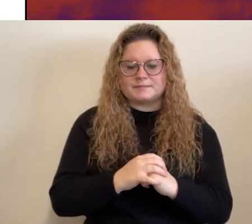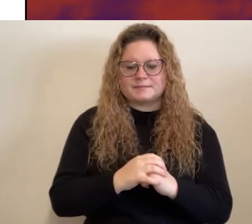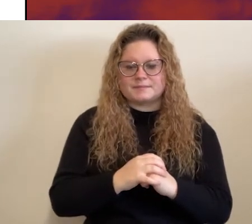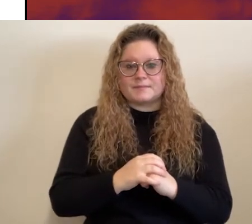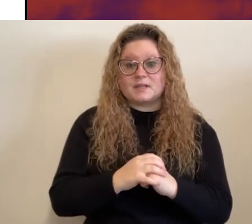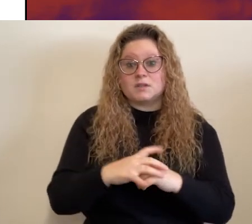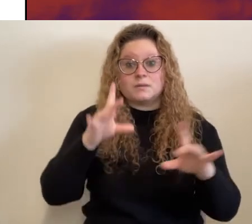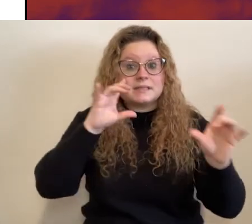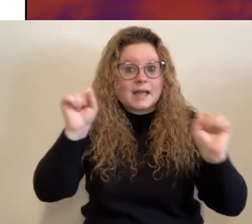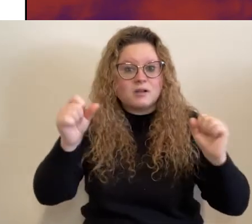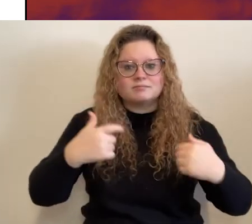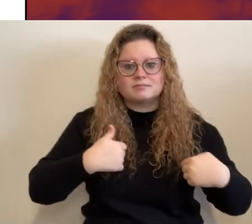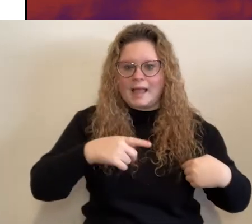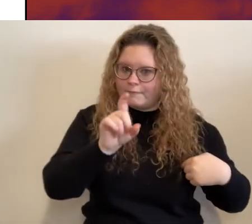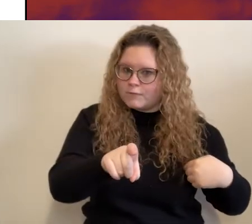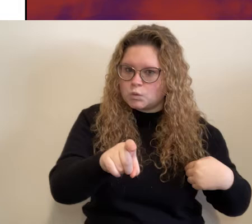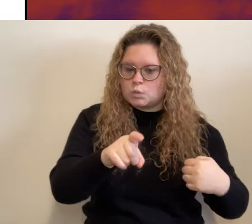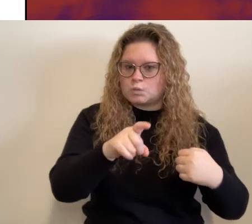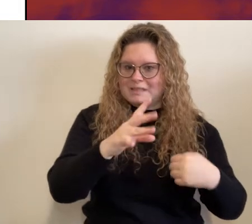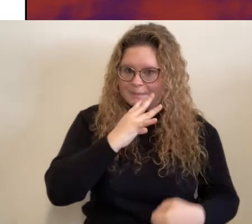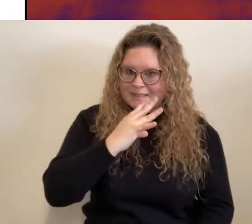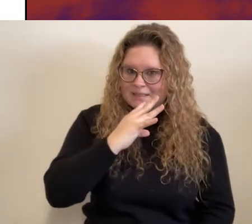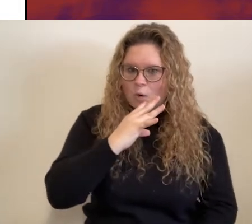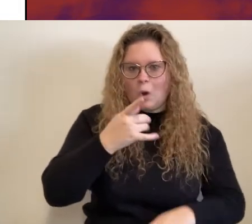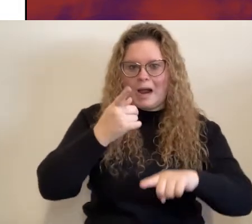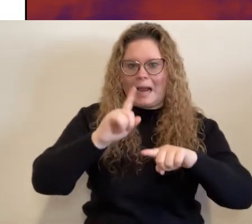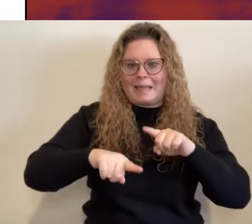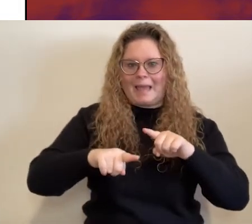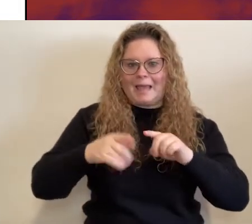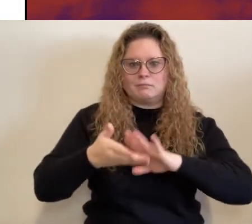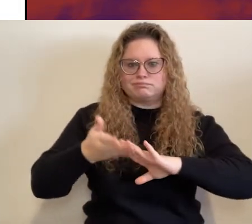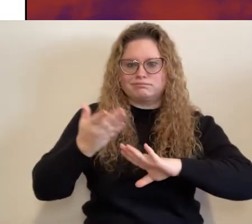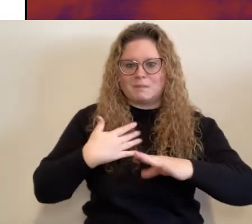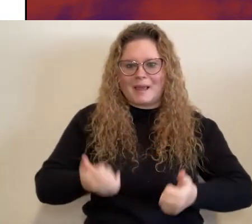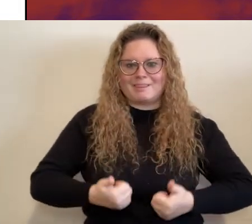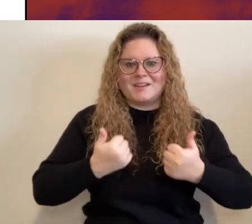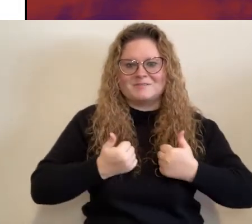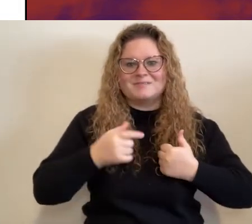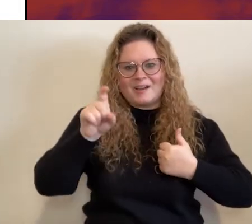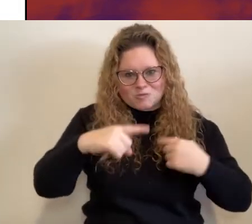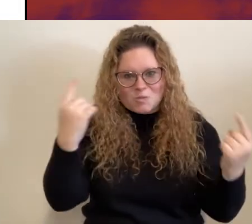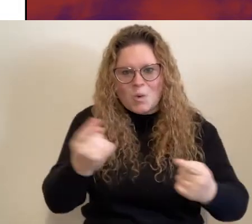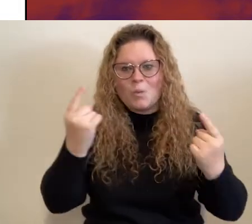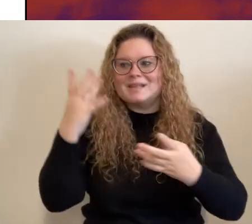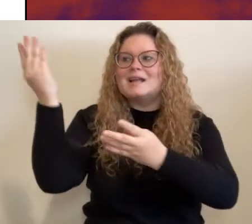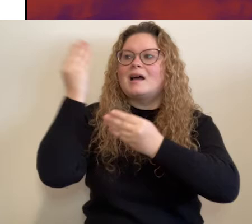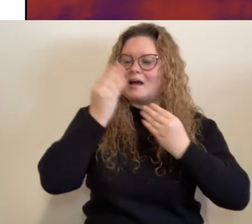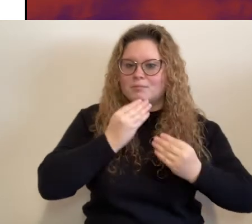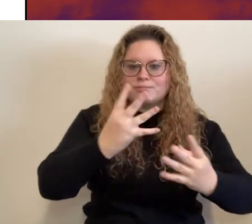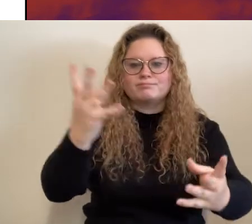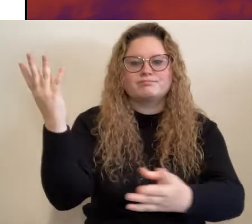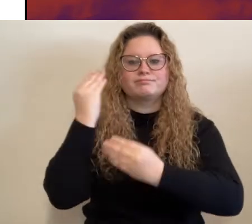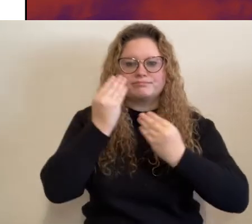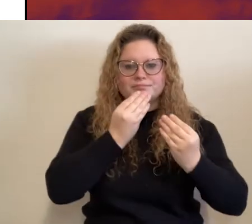or like I can't function, like stuff needs to move through on a consistent basis. And a lot of people that I experience, people that I work with, like